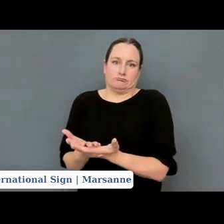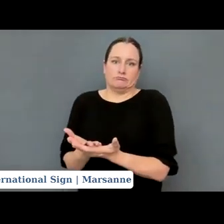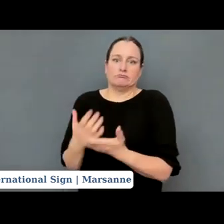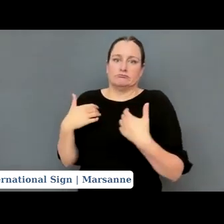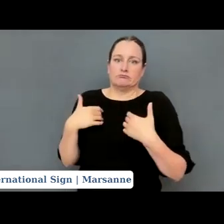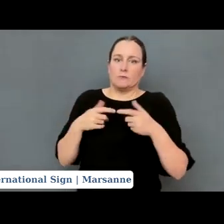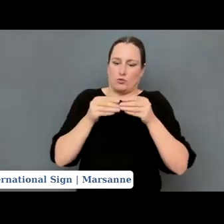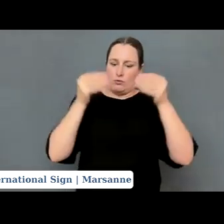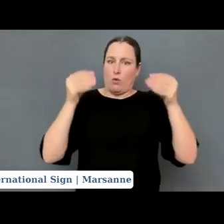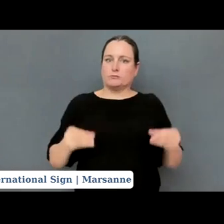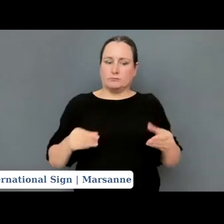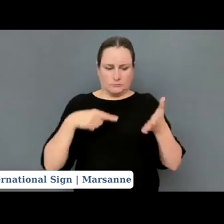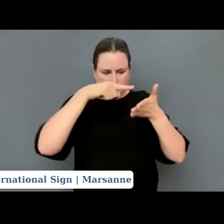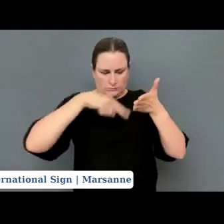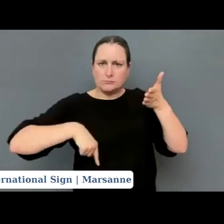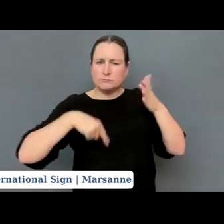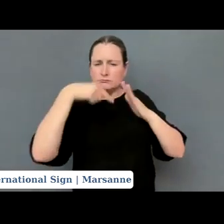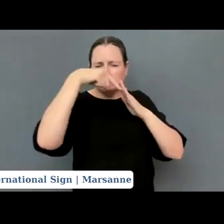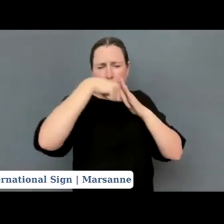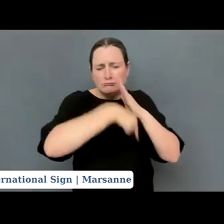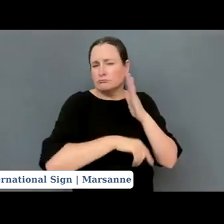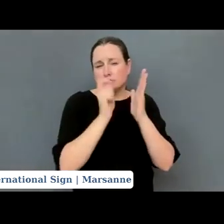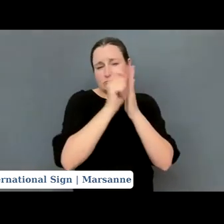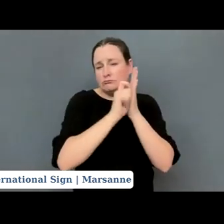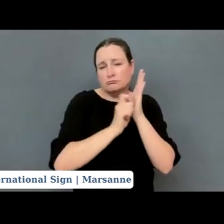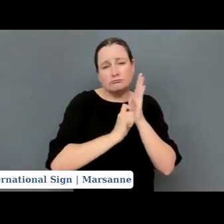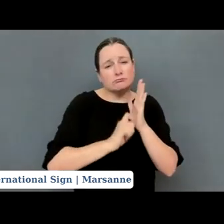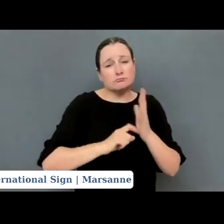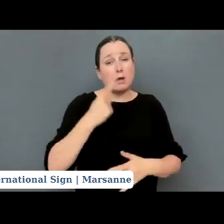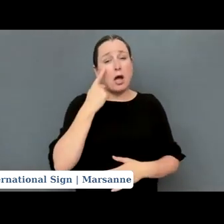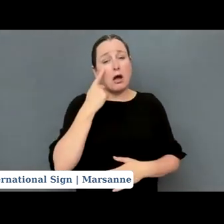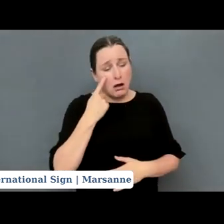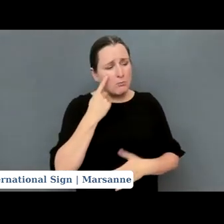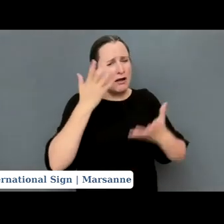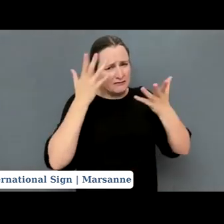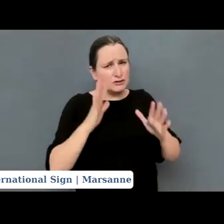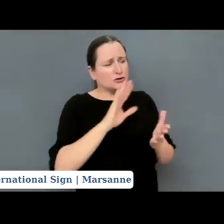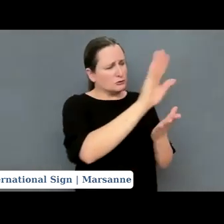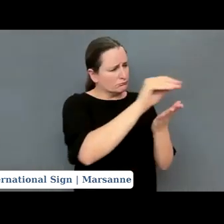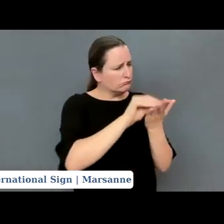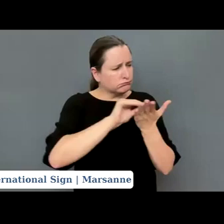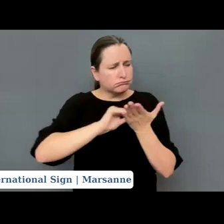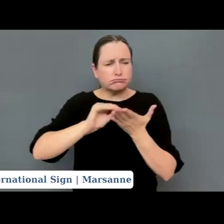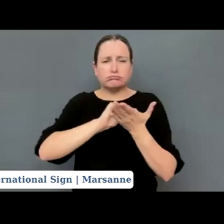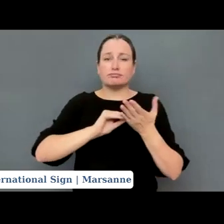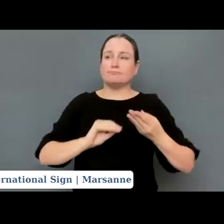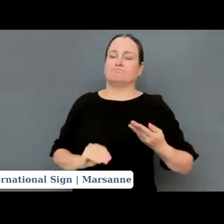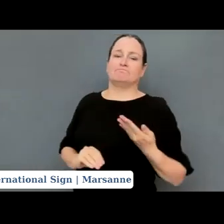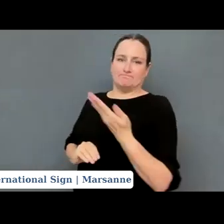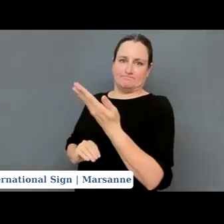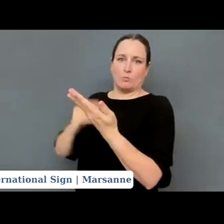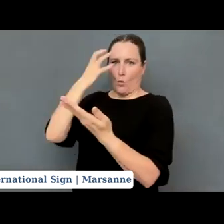clarity. And this is our advocacy based on evidence. This document is also shared in